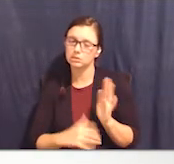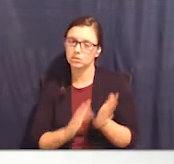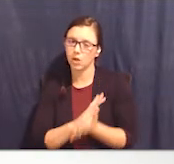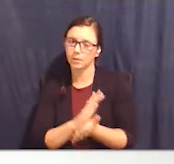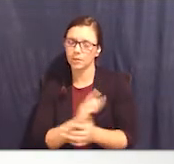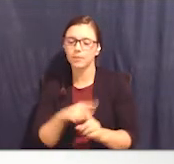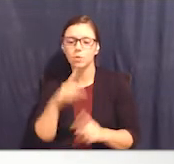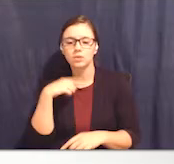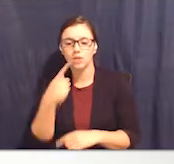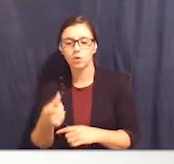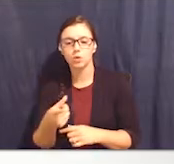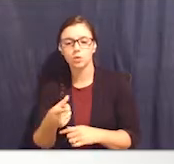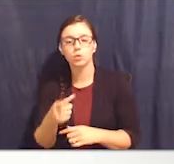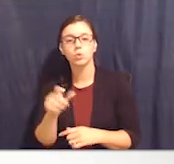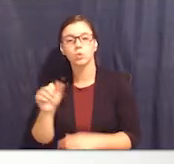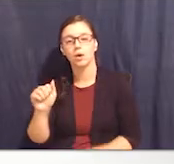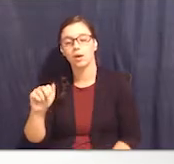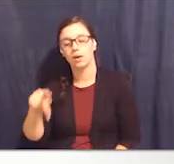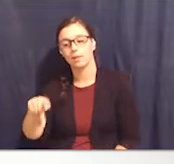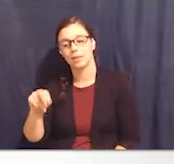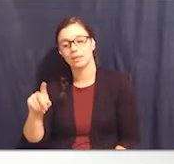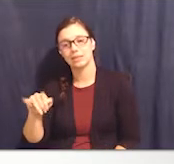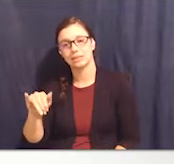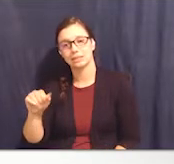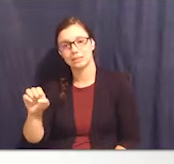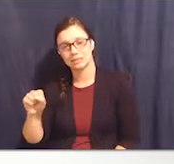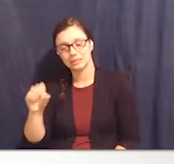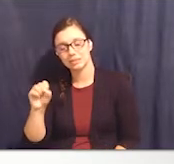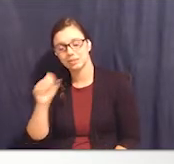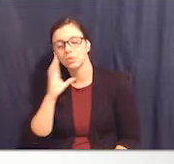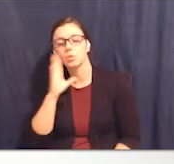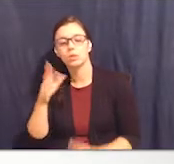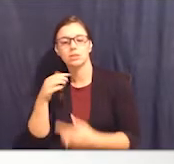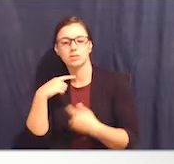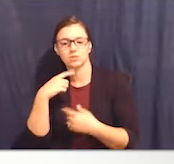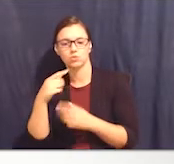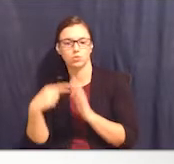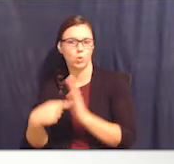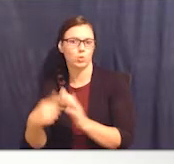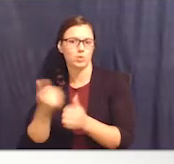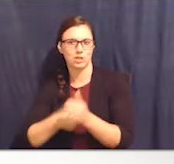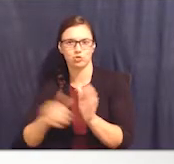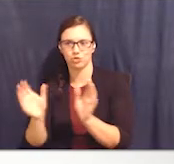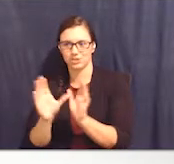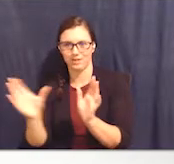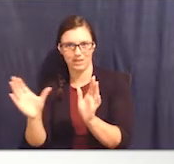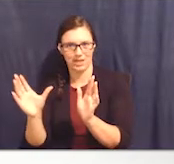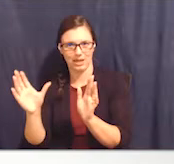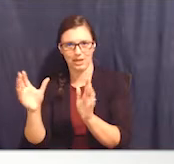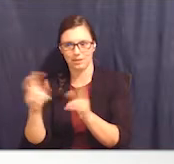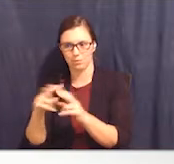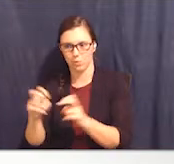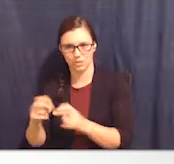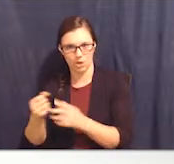industry certifications like your safe serve food handler. There's a certificate that